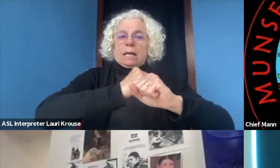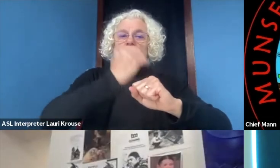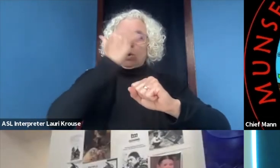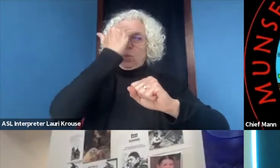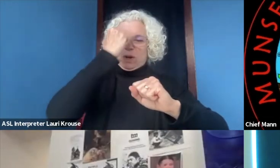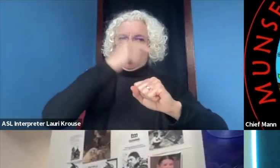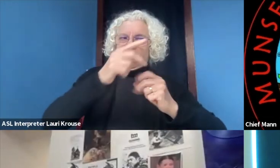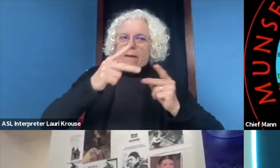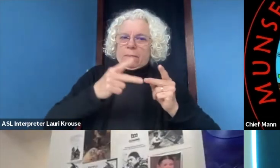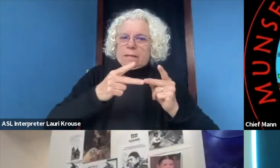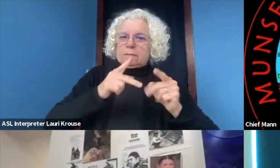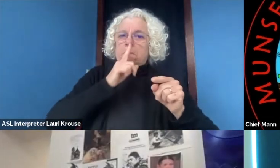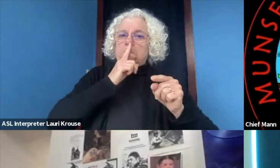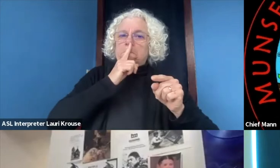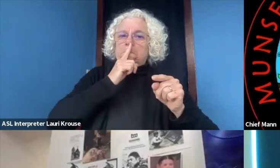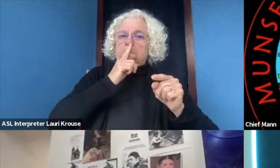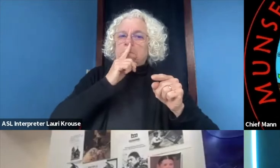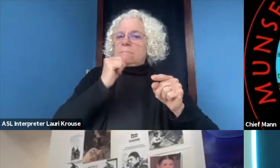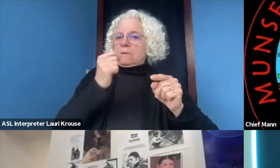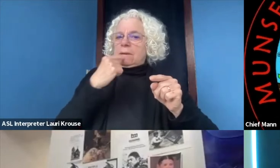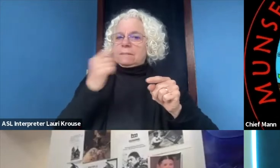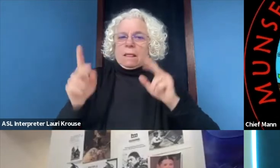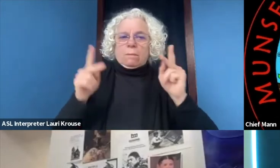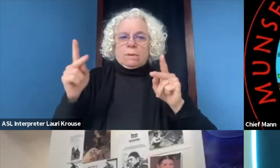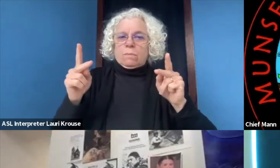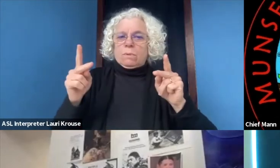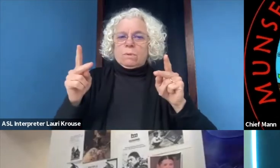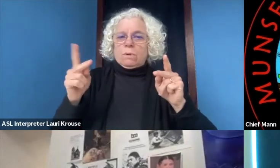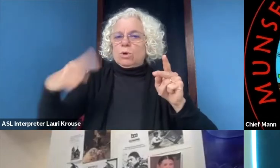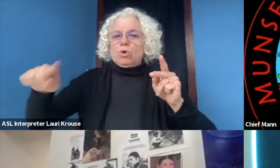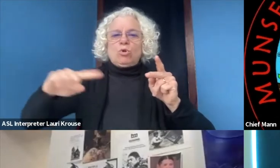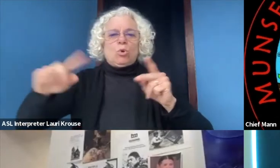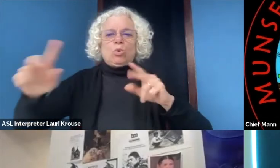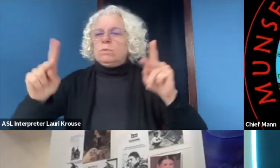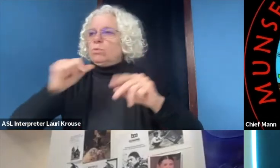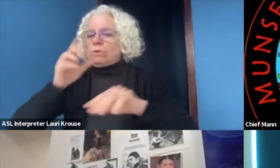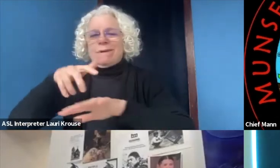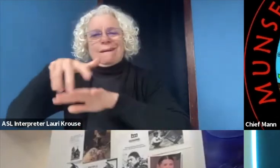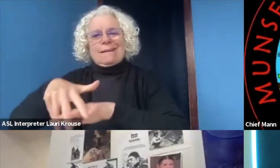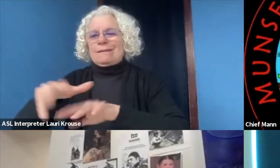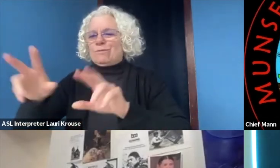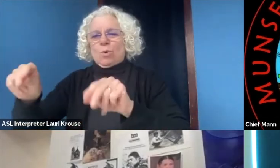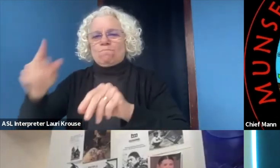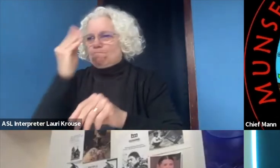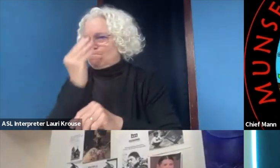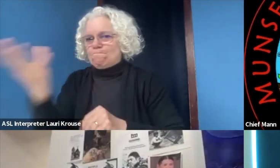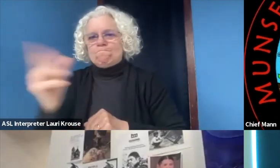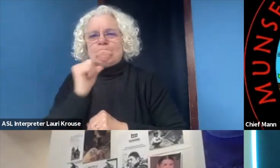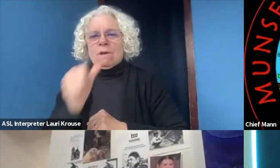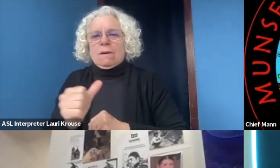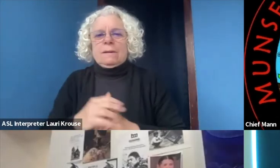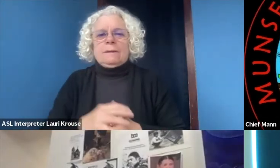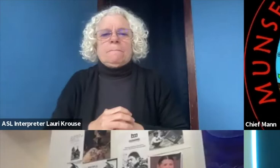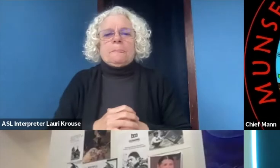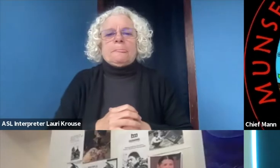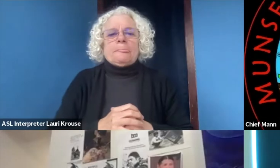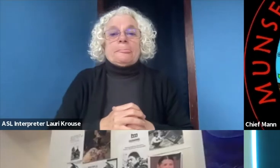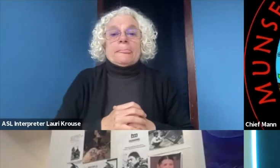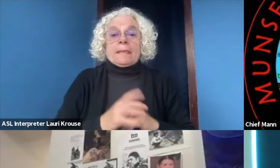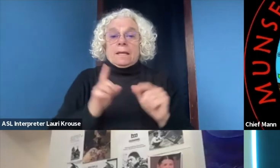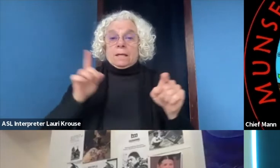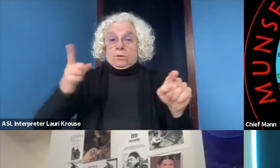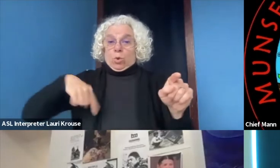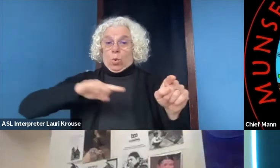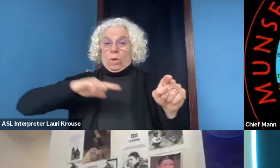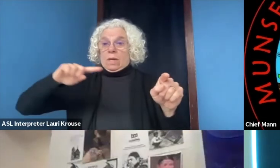not ever allow the non-natives to find out. Now, with this journey that we